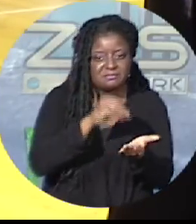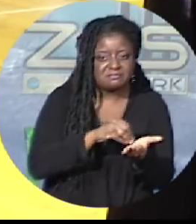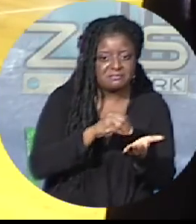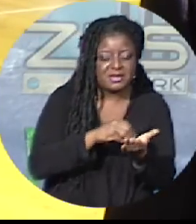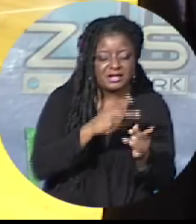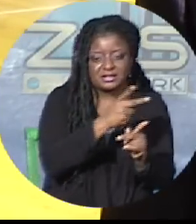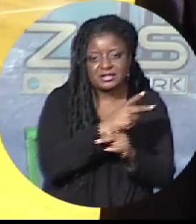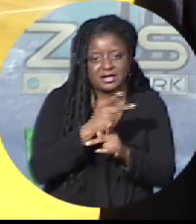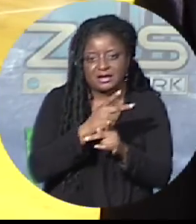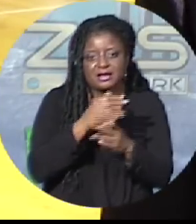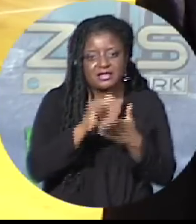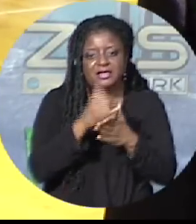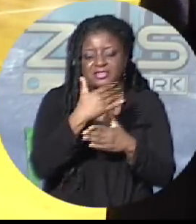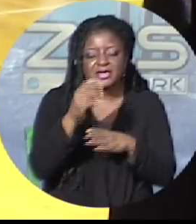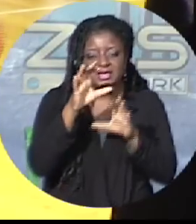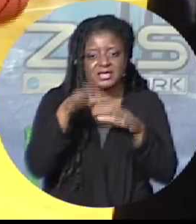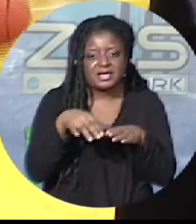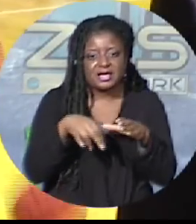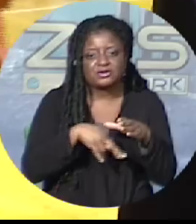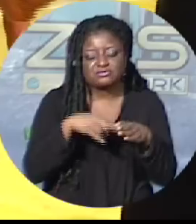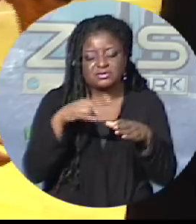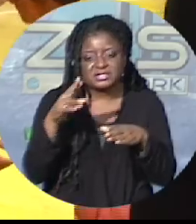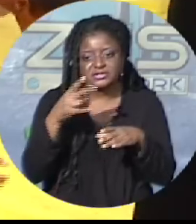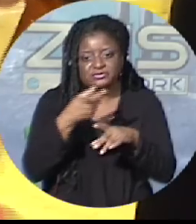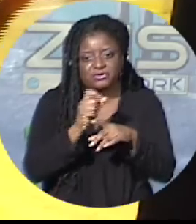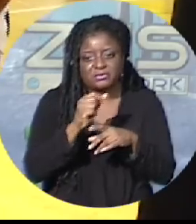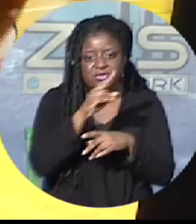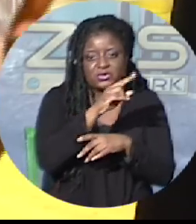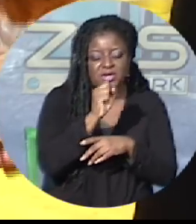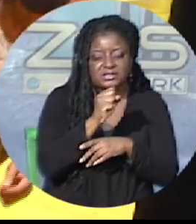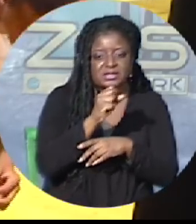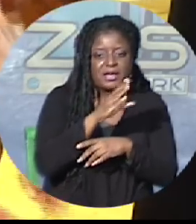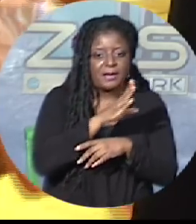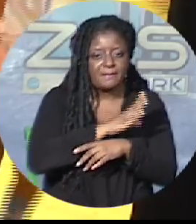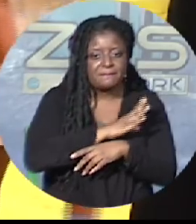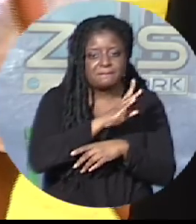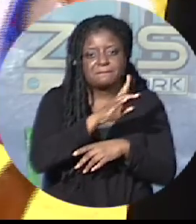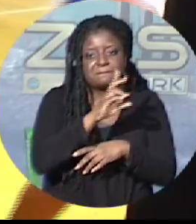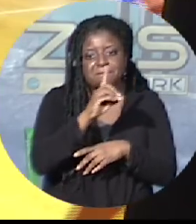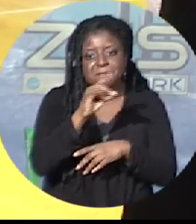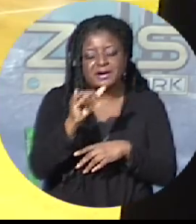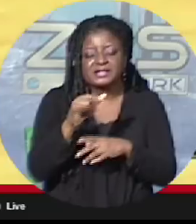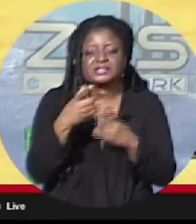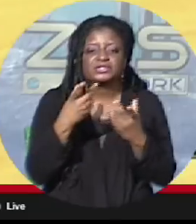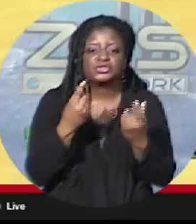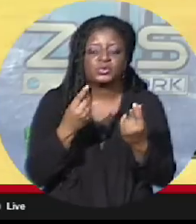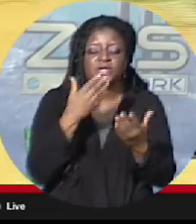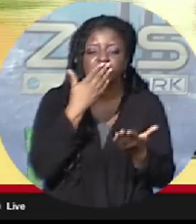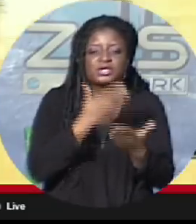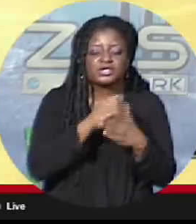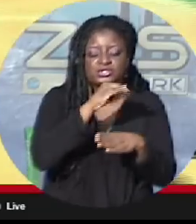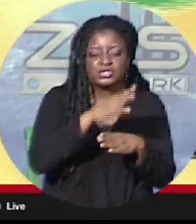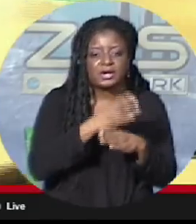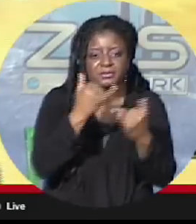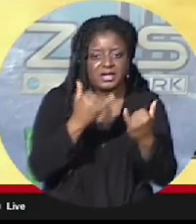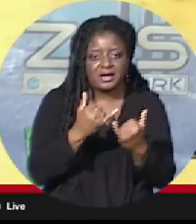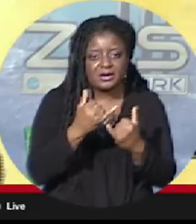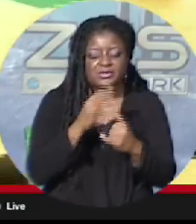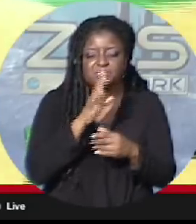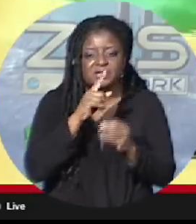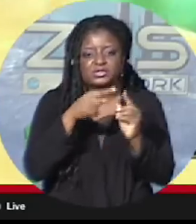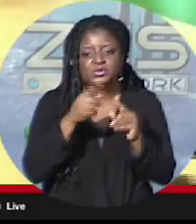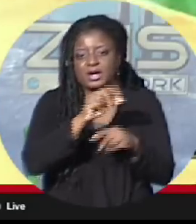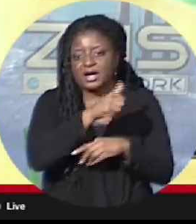they can use that release from the United States and come together. Buddy is doing a good job now speaking with other players. Of course, you know, our senior man is